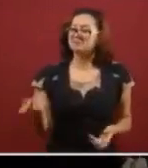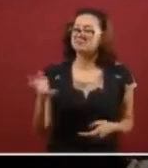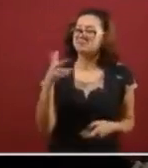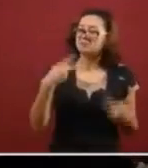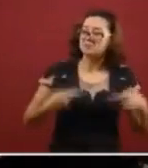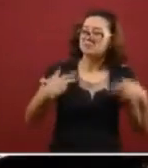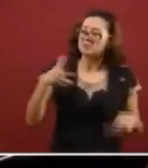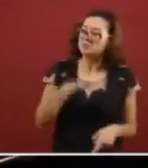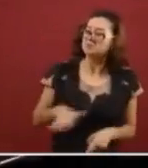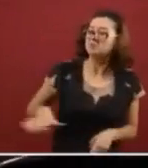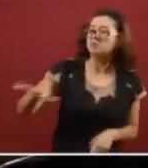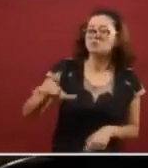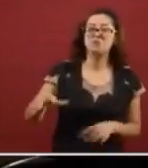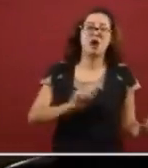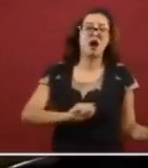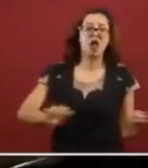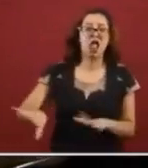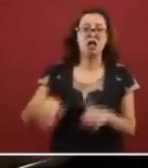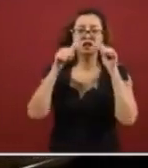people.